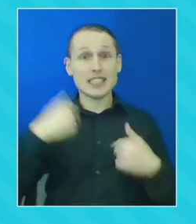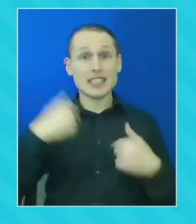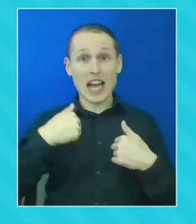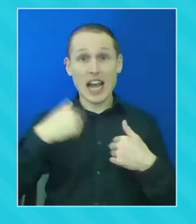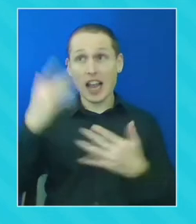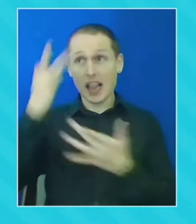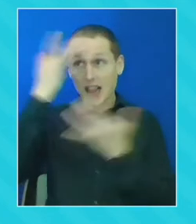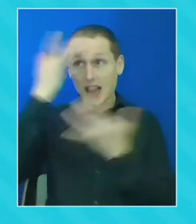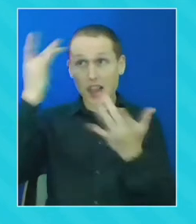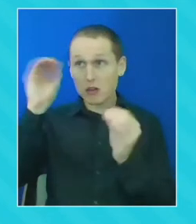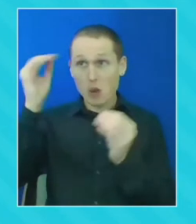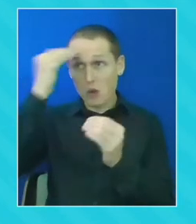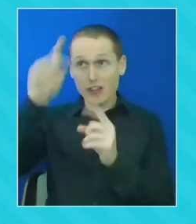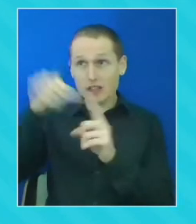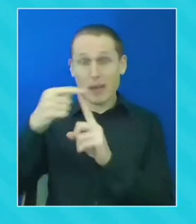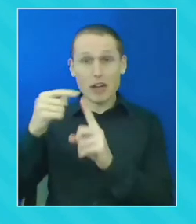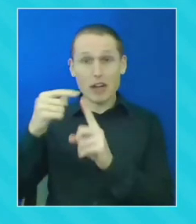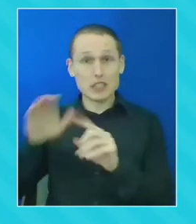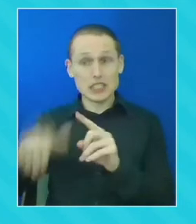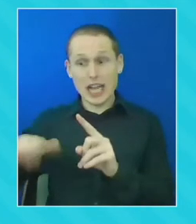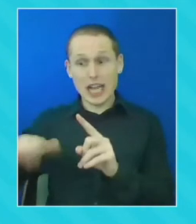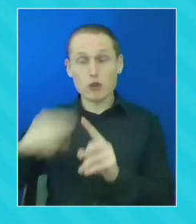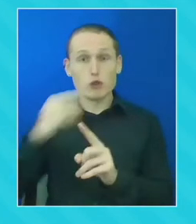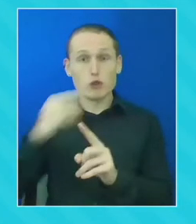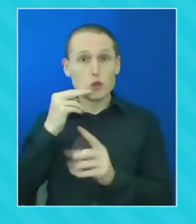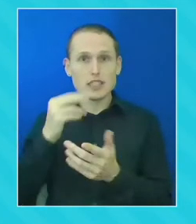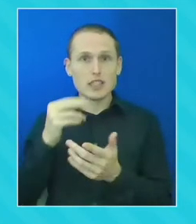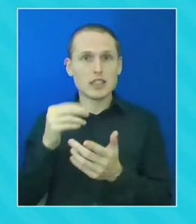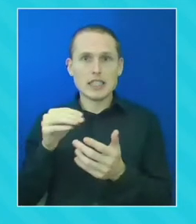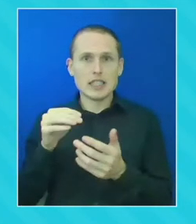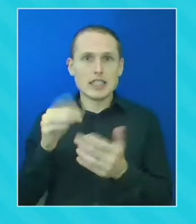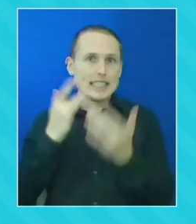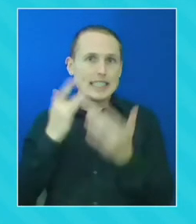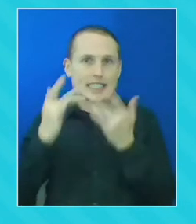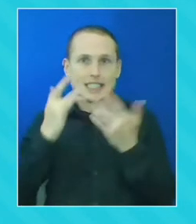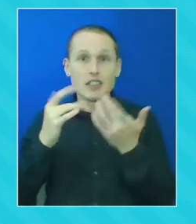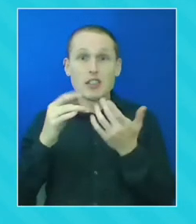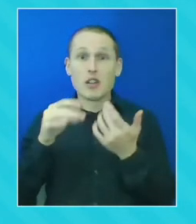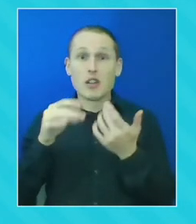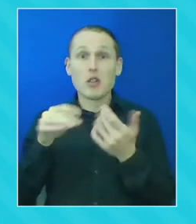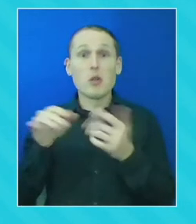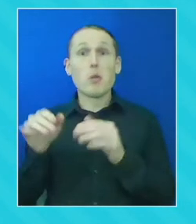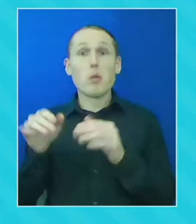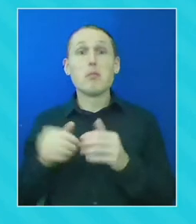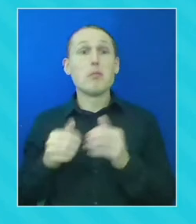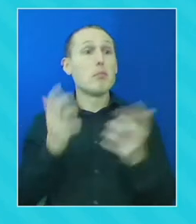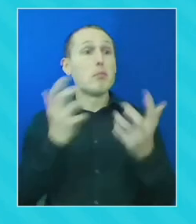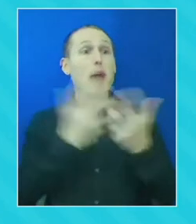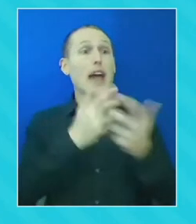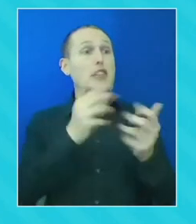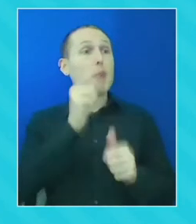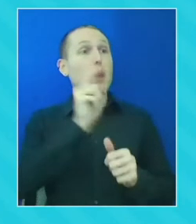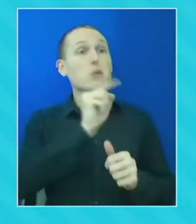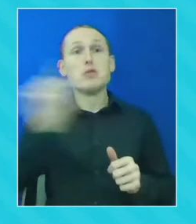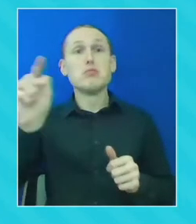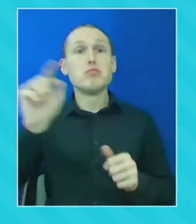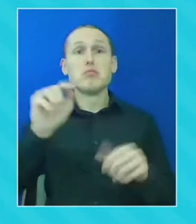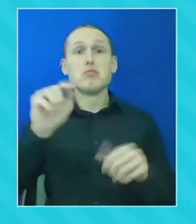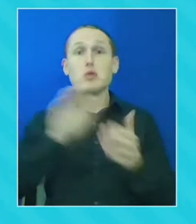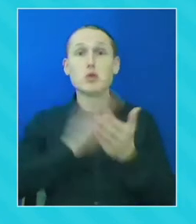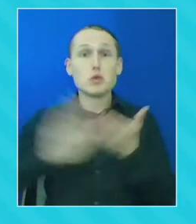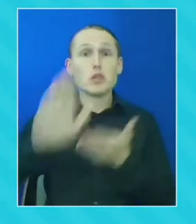feeding, especially during those first 1,000 days of life, was consistent with most training programs around the country. And it was very